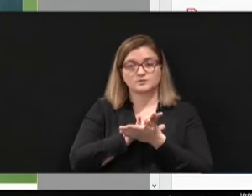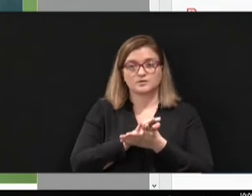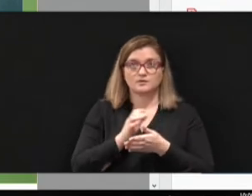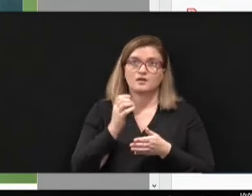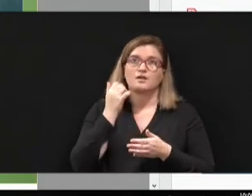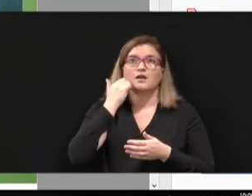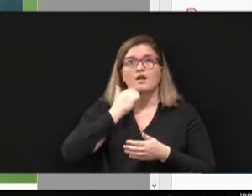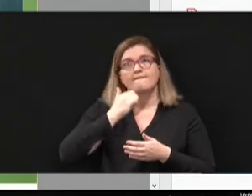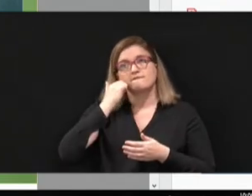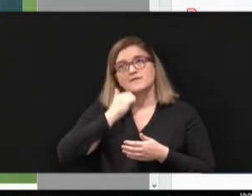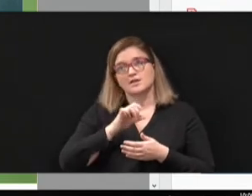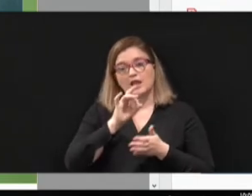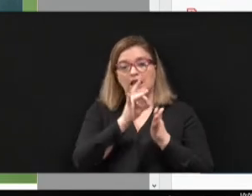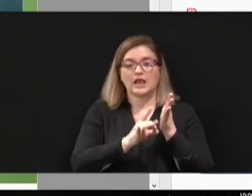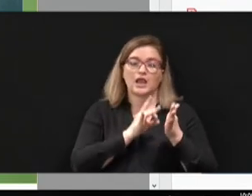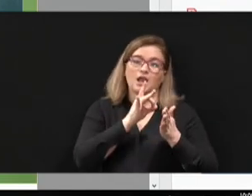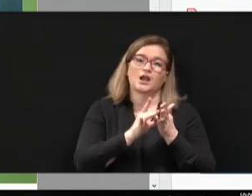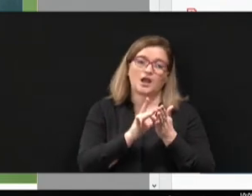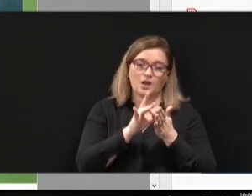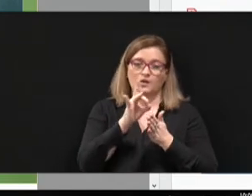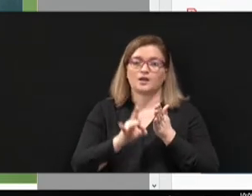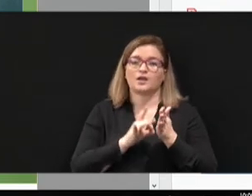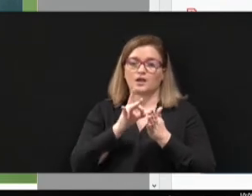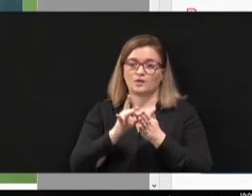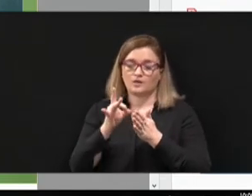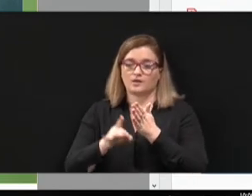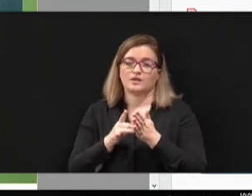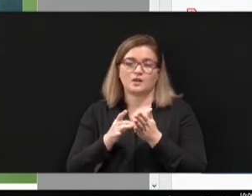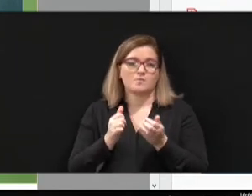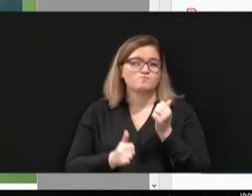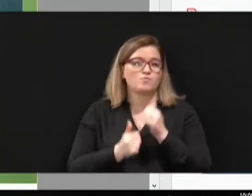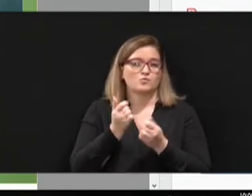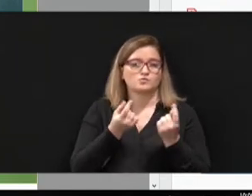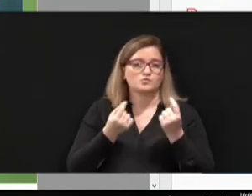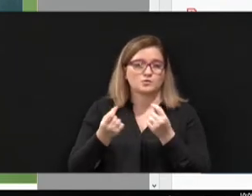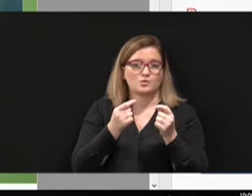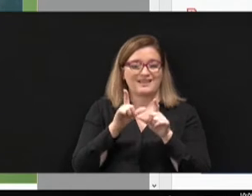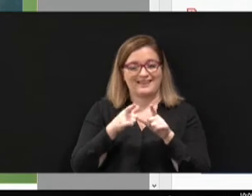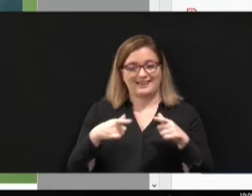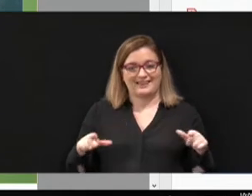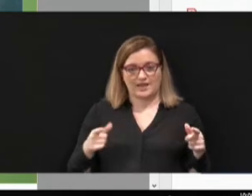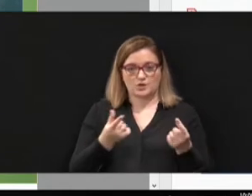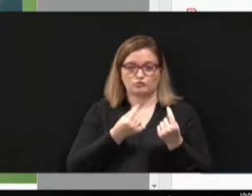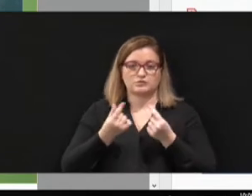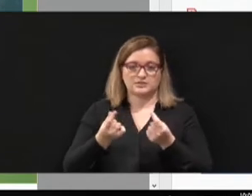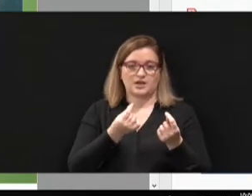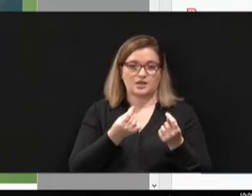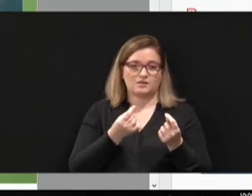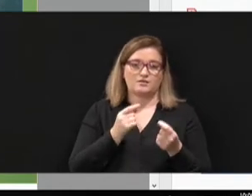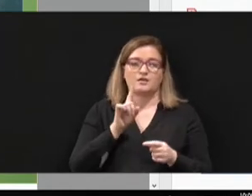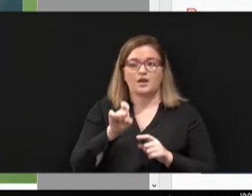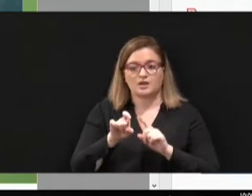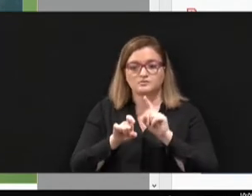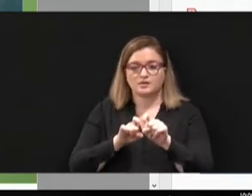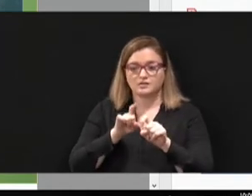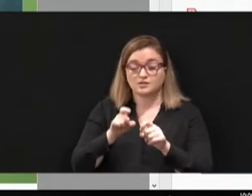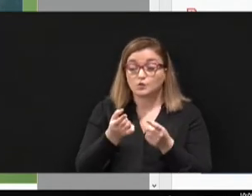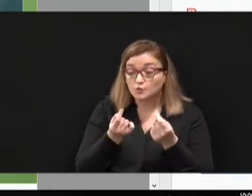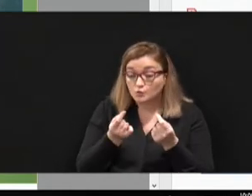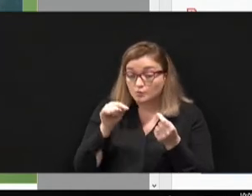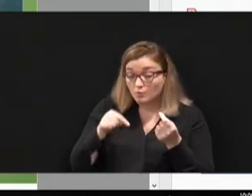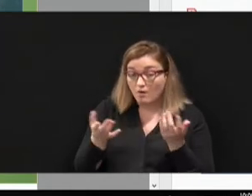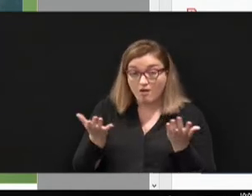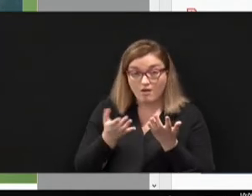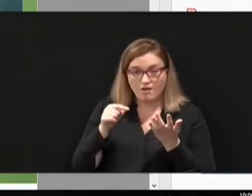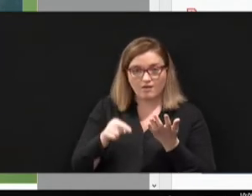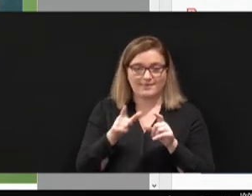do most of that day is spent in language tasks. So we're asking them to do things all day long that are very challenging